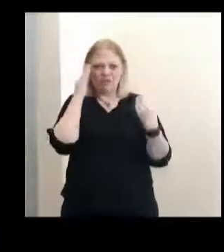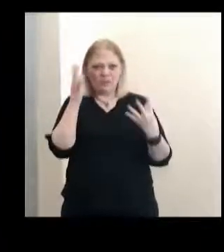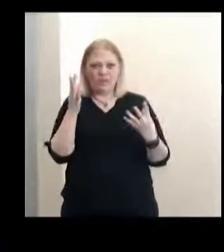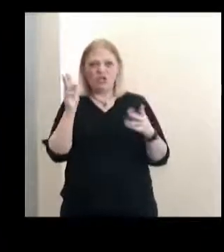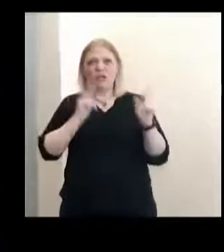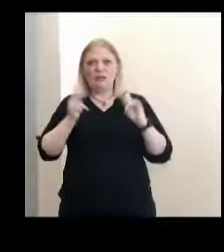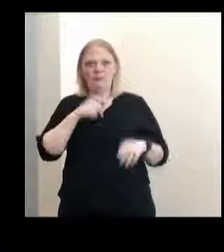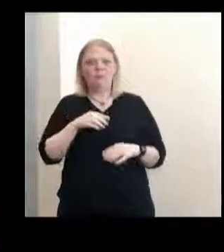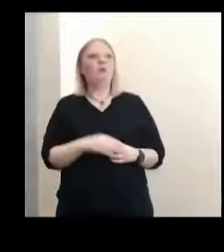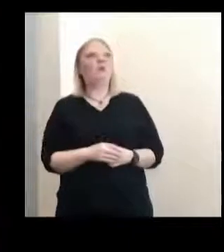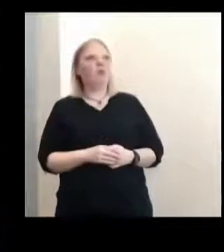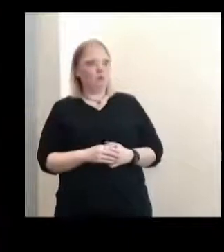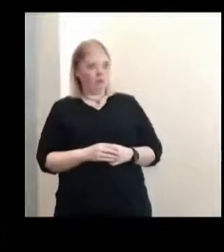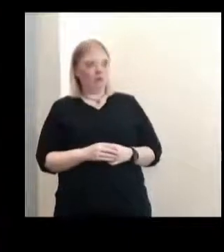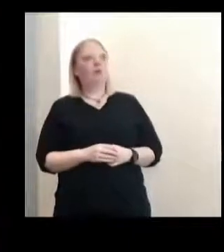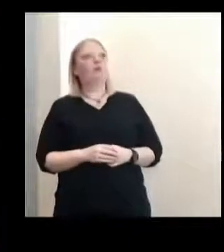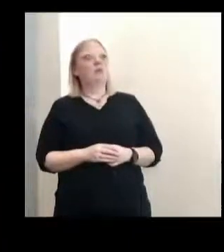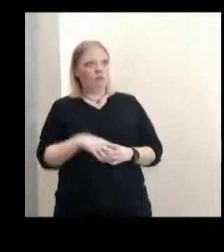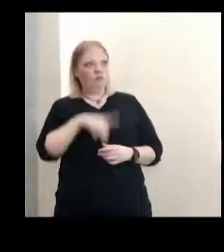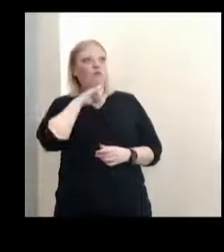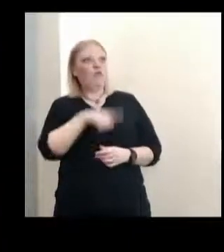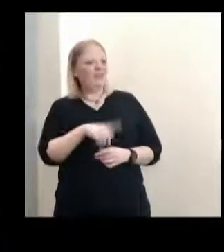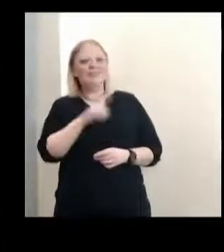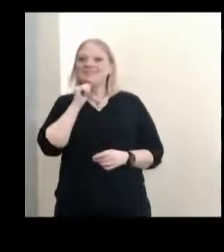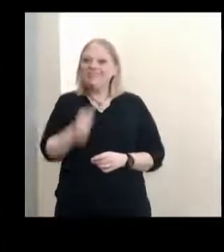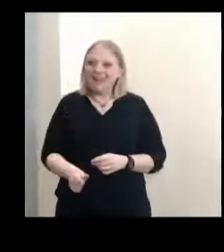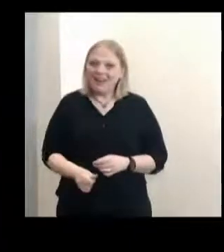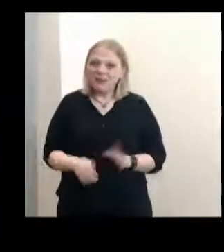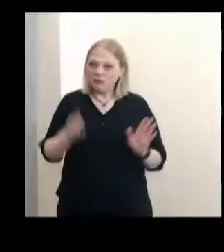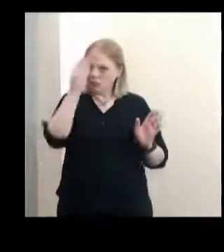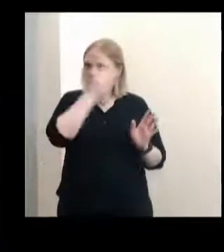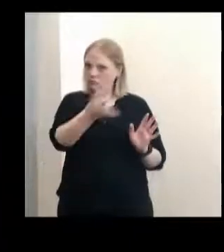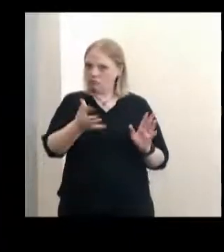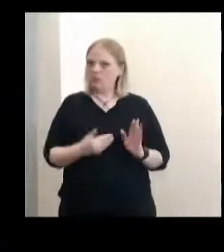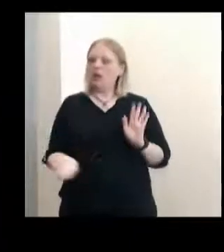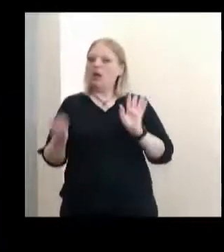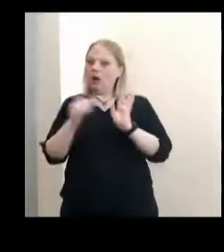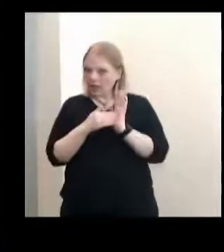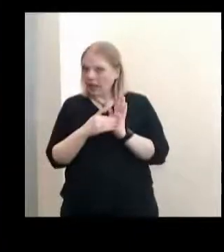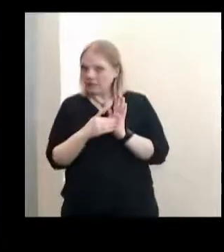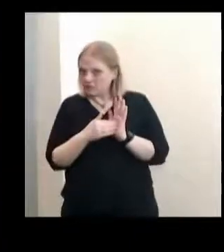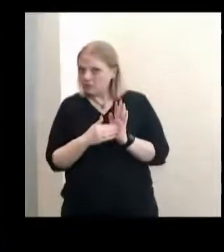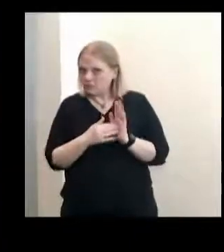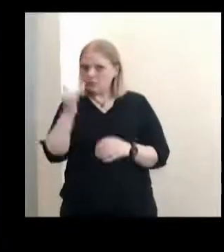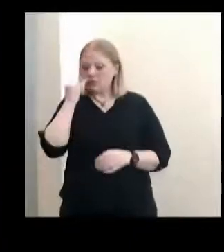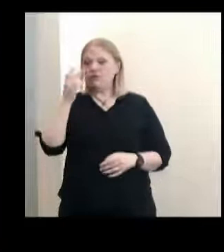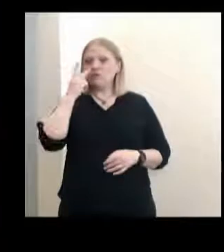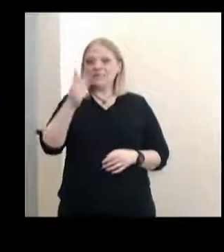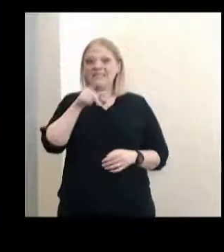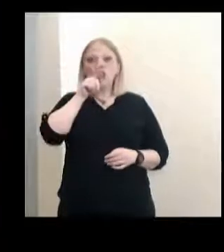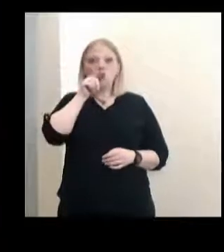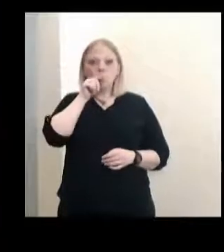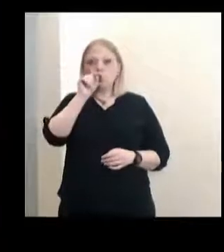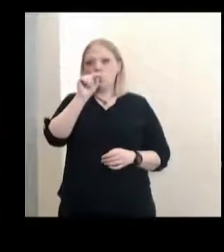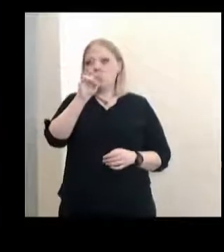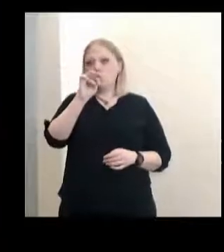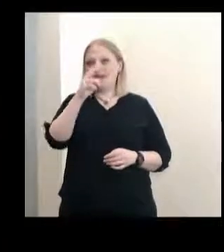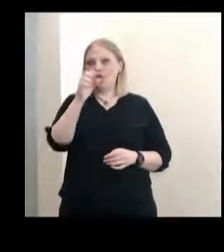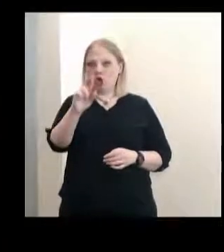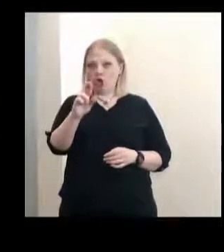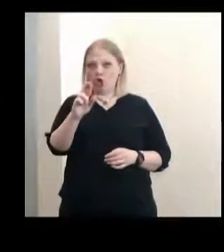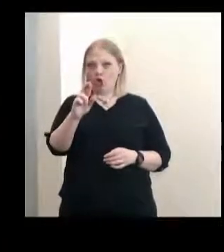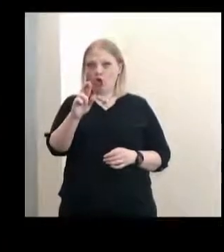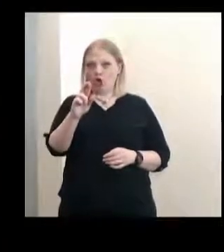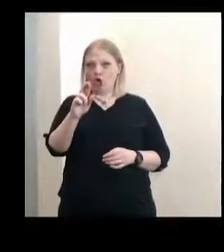think is real, and it's not. So I just want to put that out there once again. If you see a Twitter page